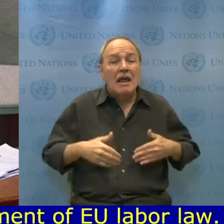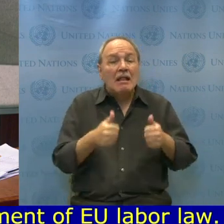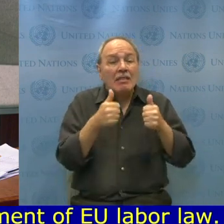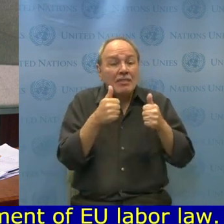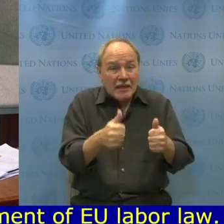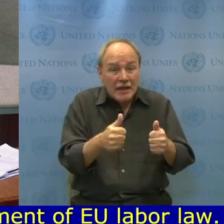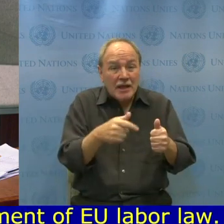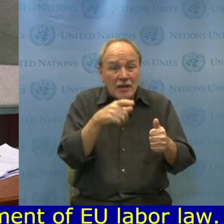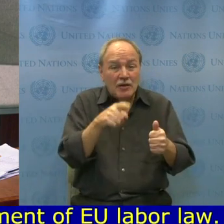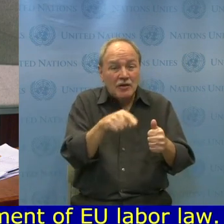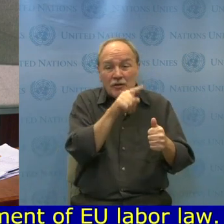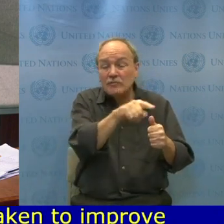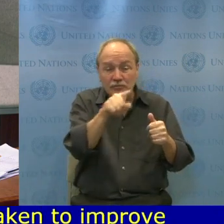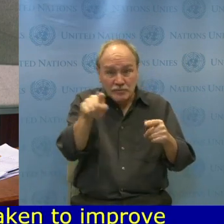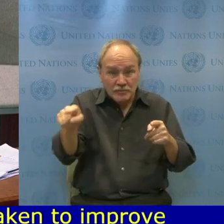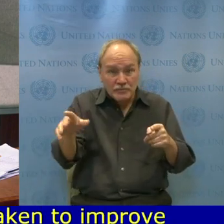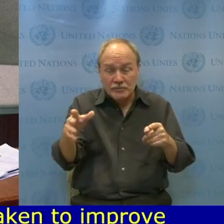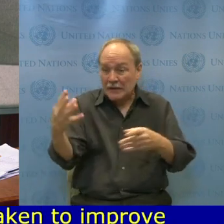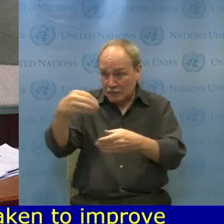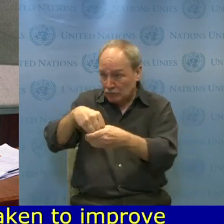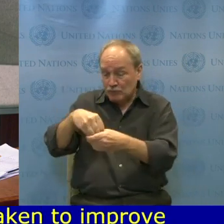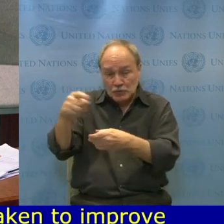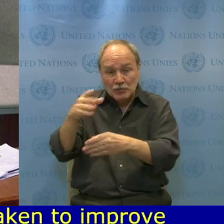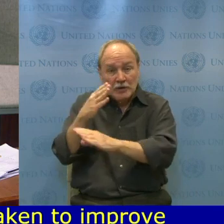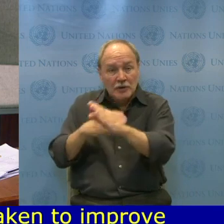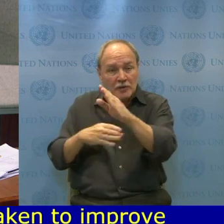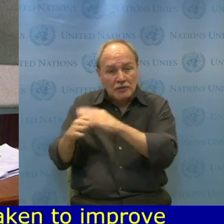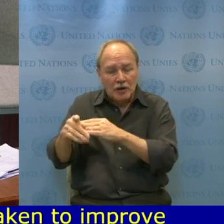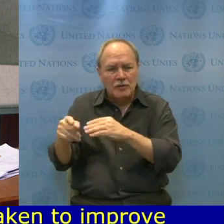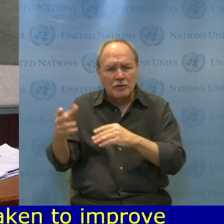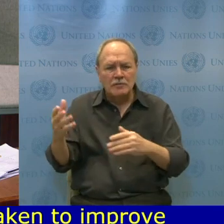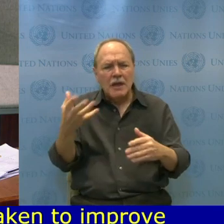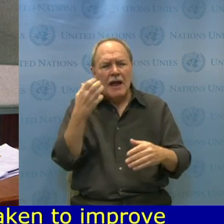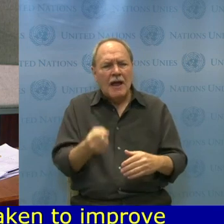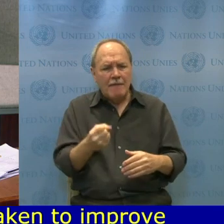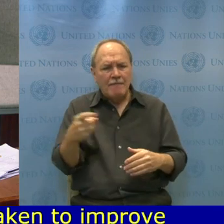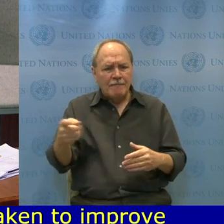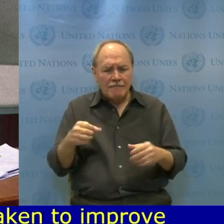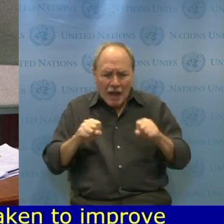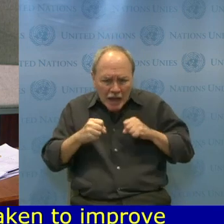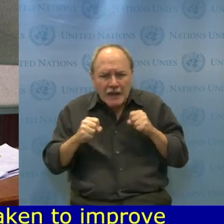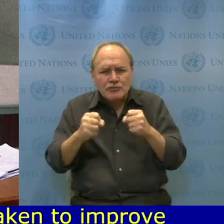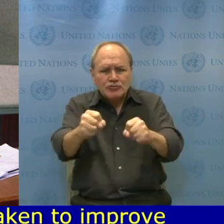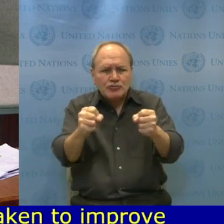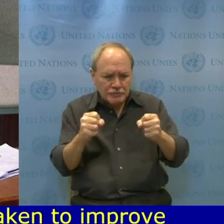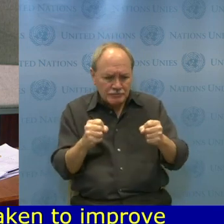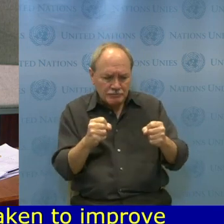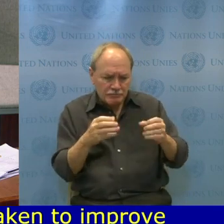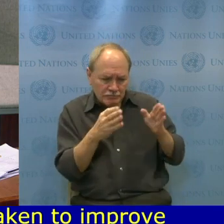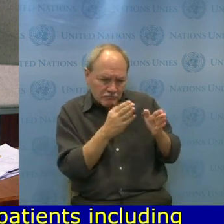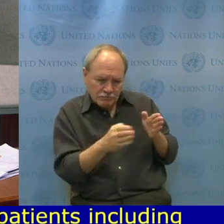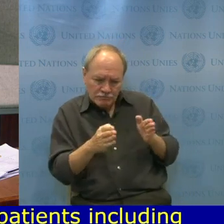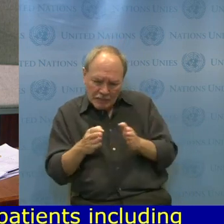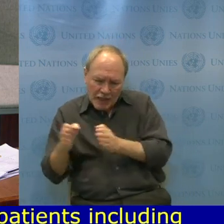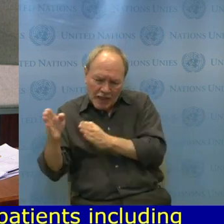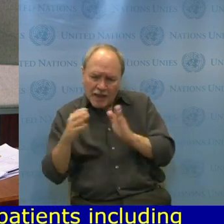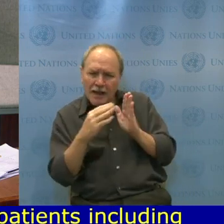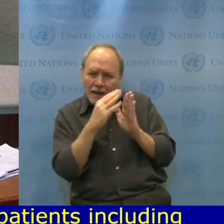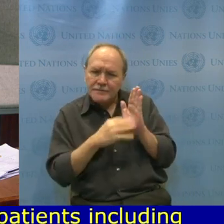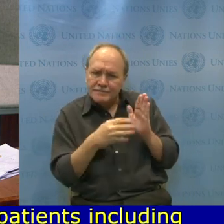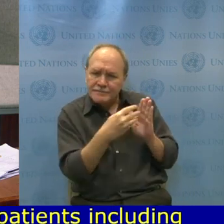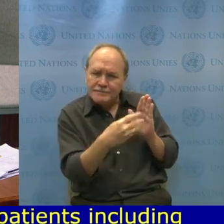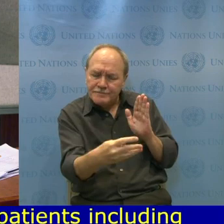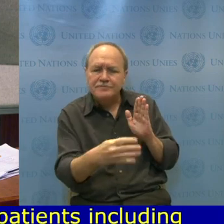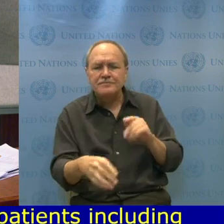disabilities. An action plan has been developed to anticipate future skill needs for health professionals. It fosters community-based care and